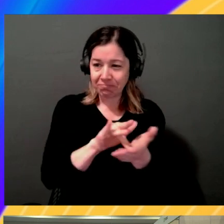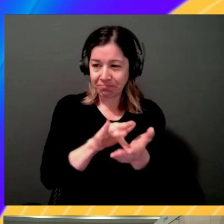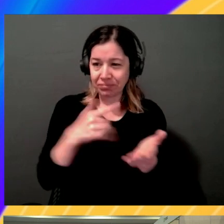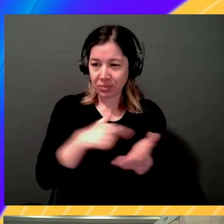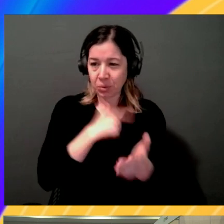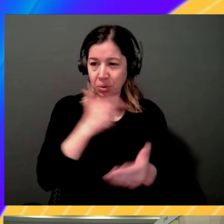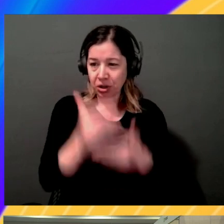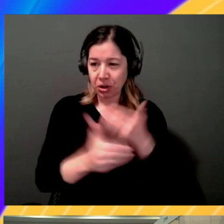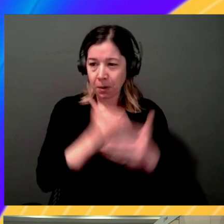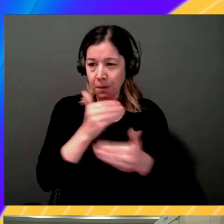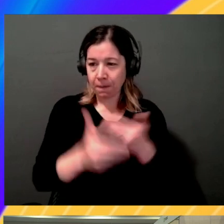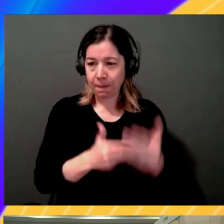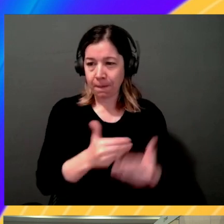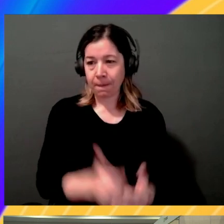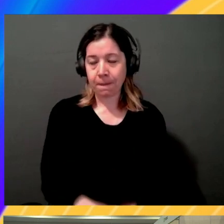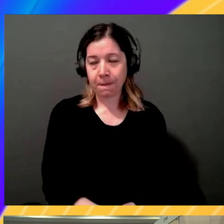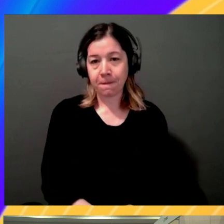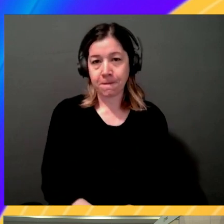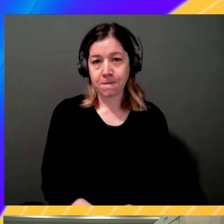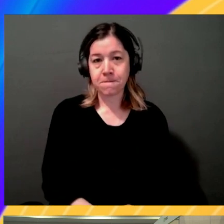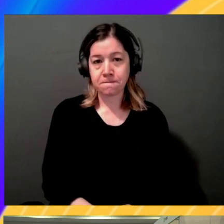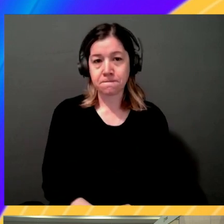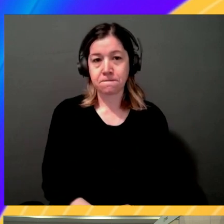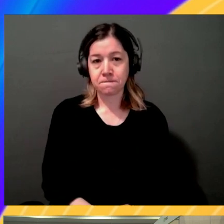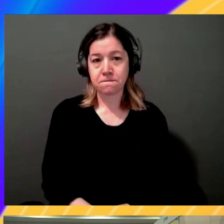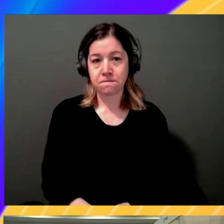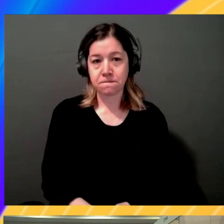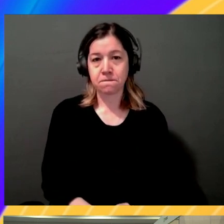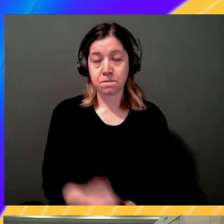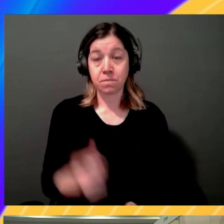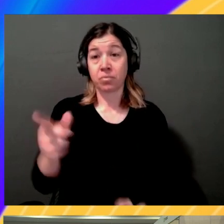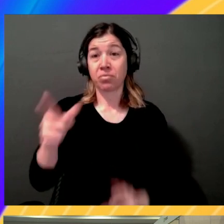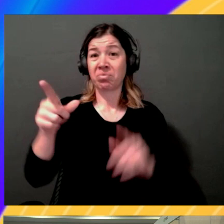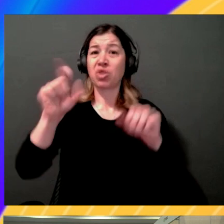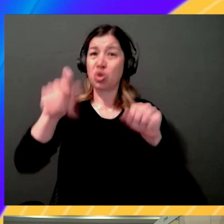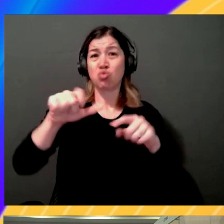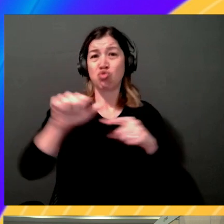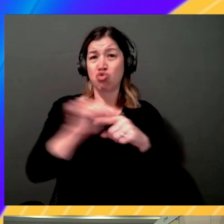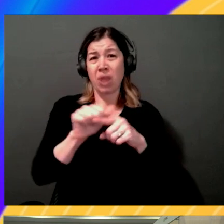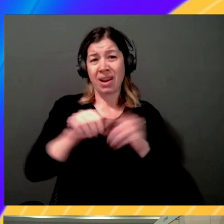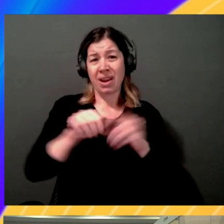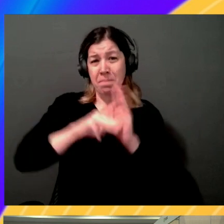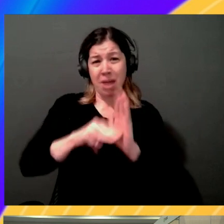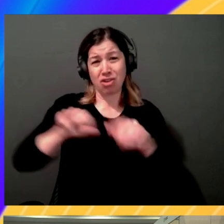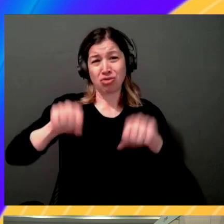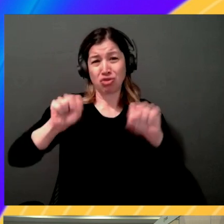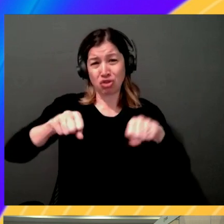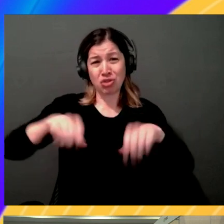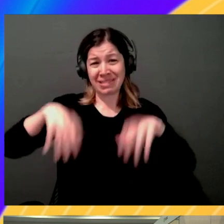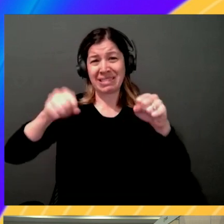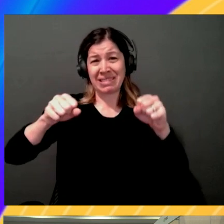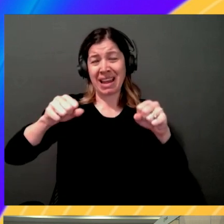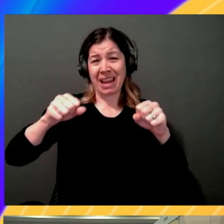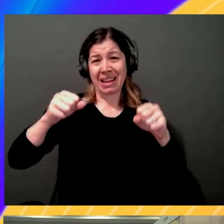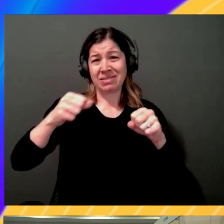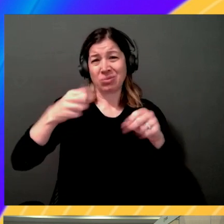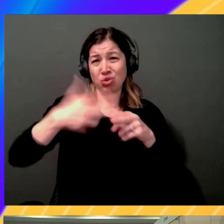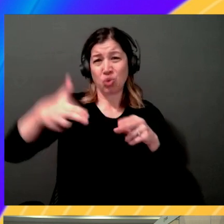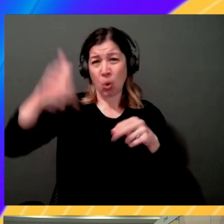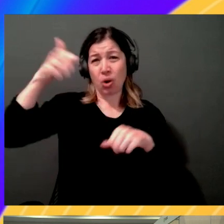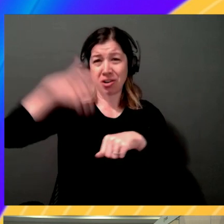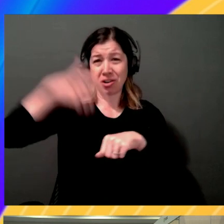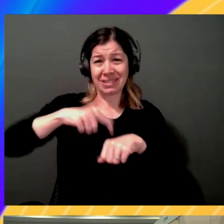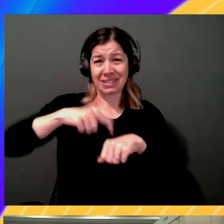hours because you're training a model. I mean, it could actually take shorter depending on the amount of time. But again, I have one squared away that already